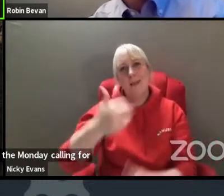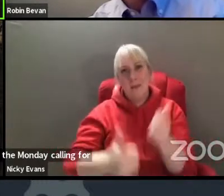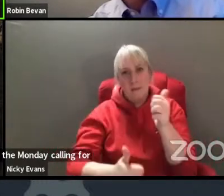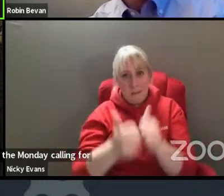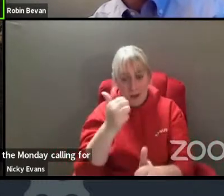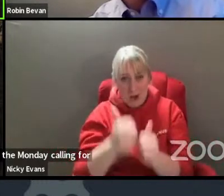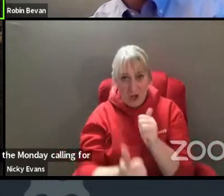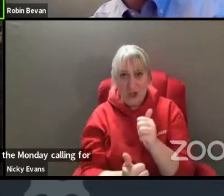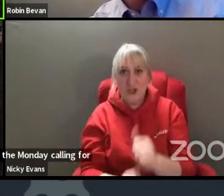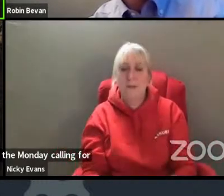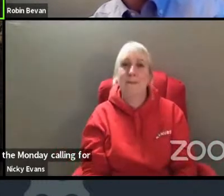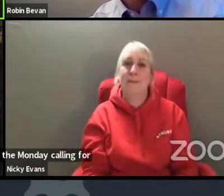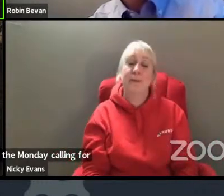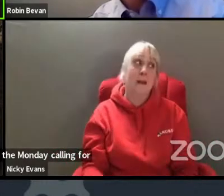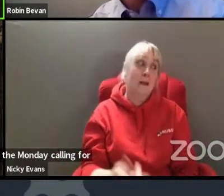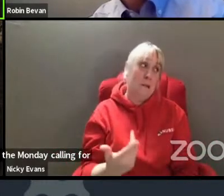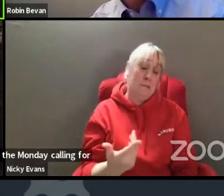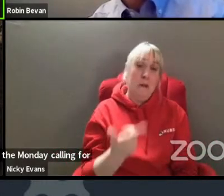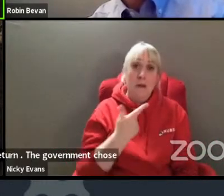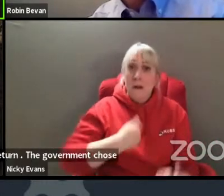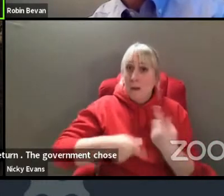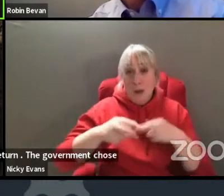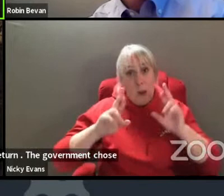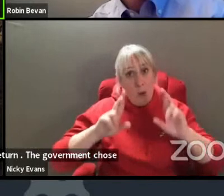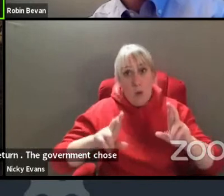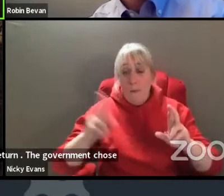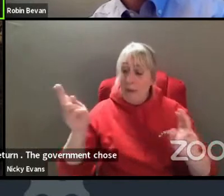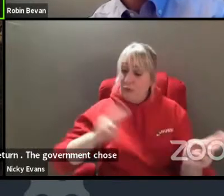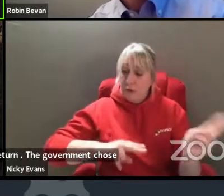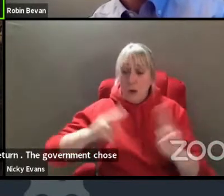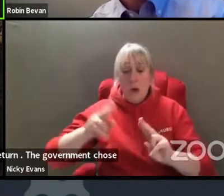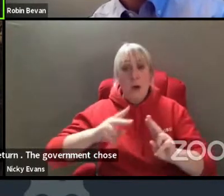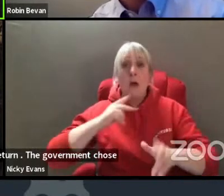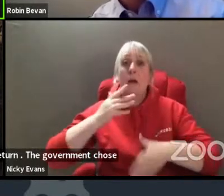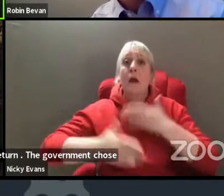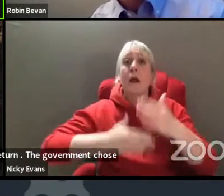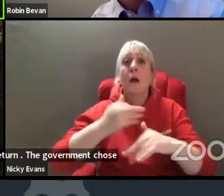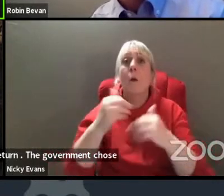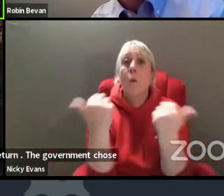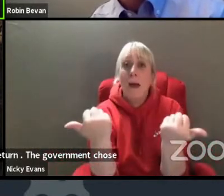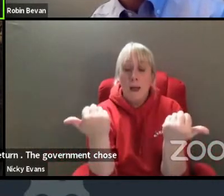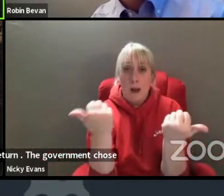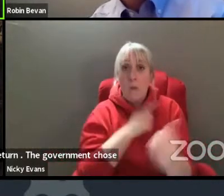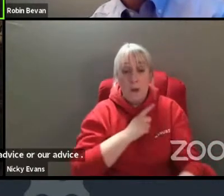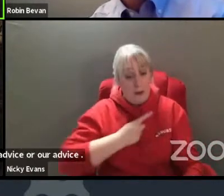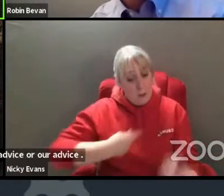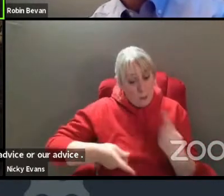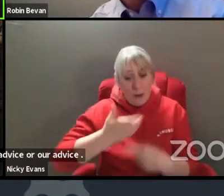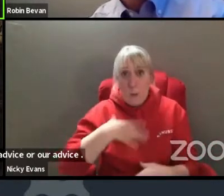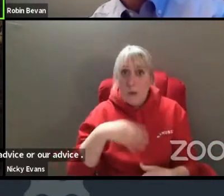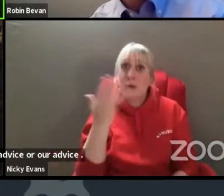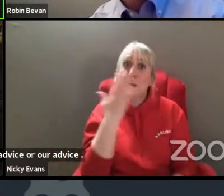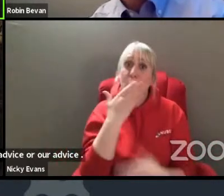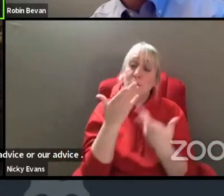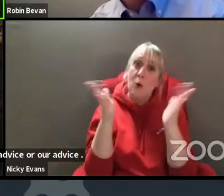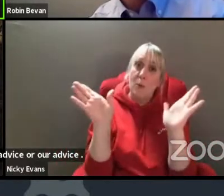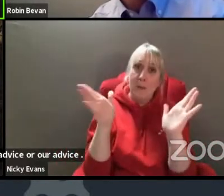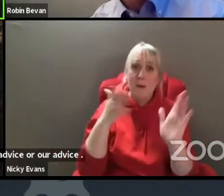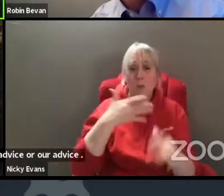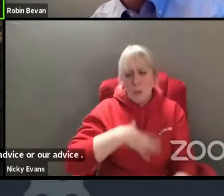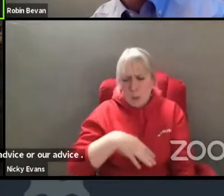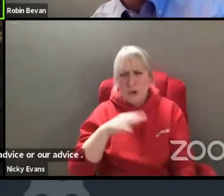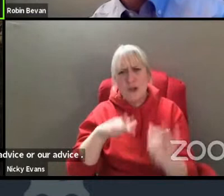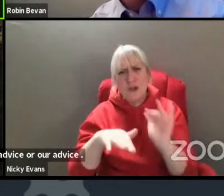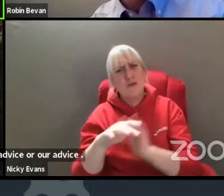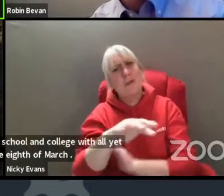hope that return will go well, because we want schools to be open and we want children to be in them and